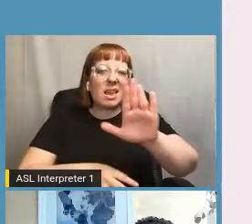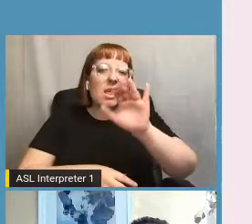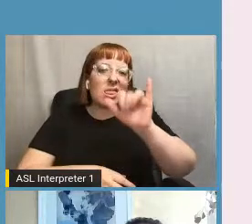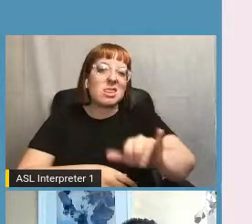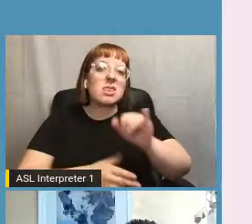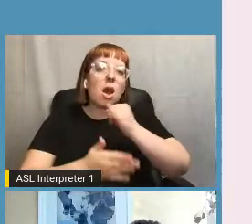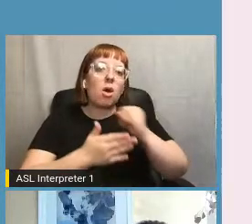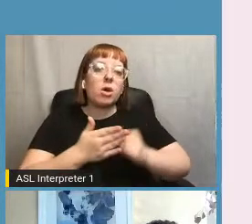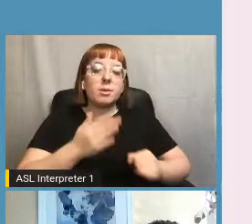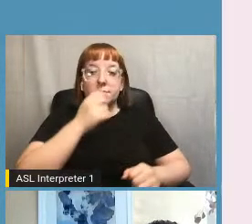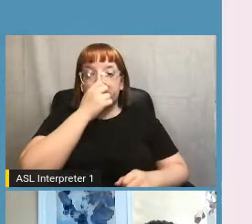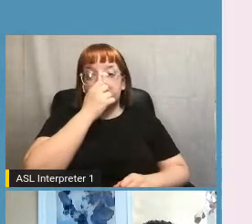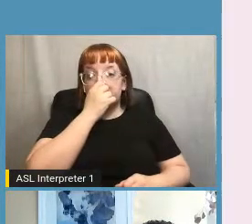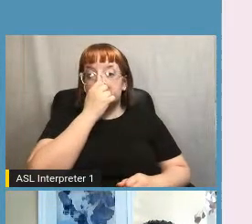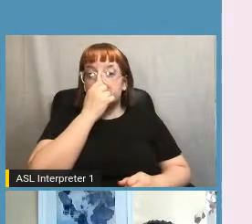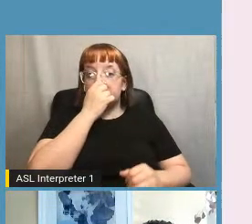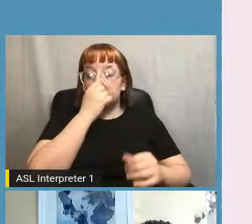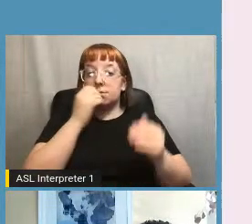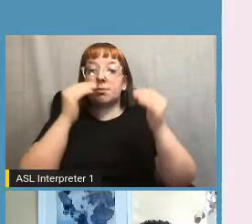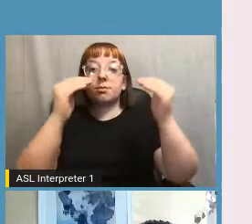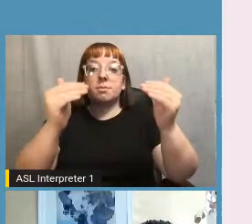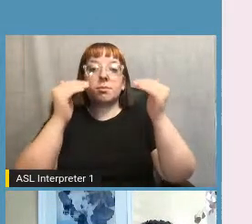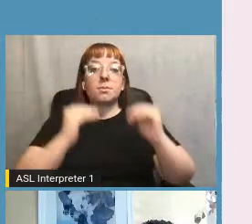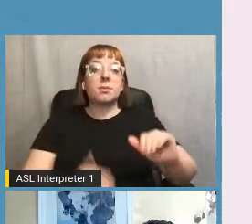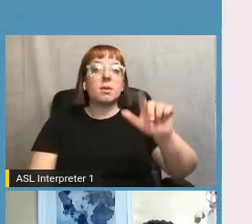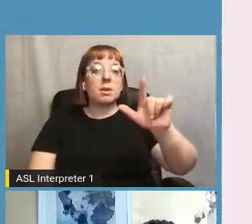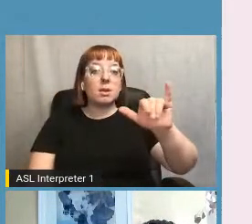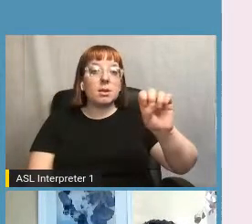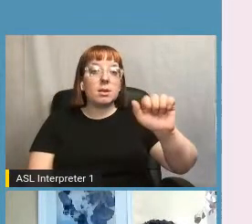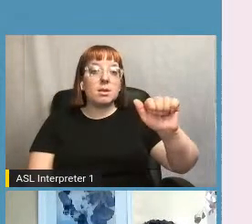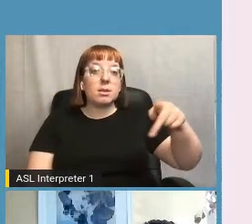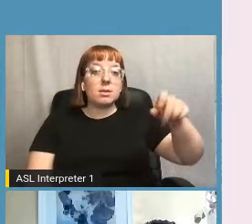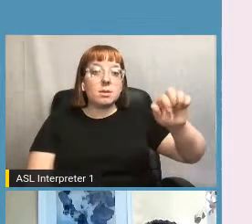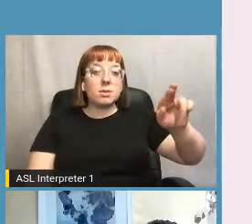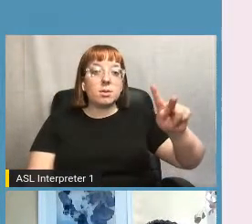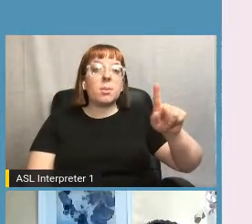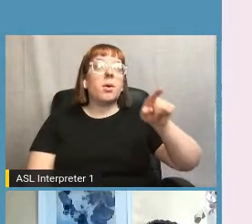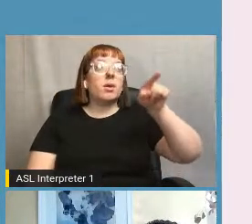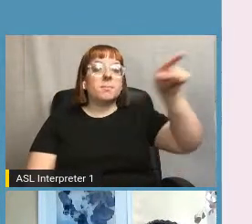With this piece, Lisa Park, who is based in Seoul,